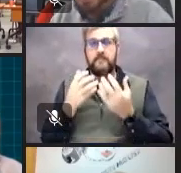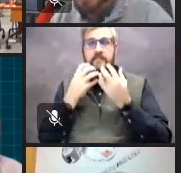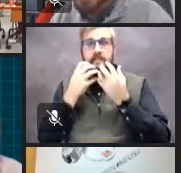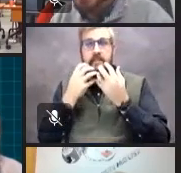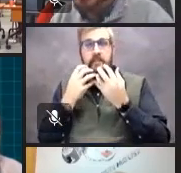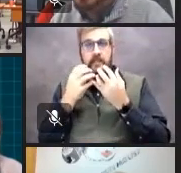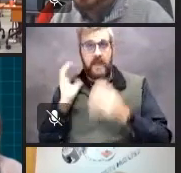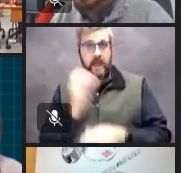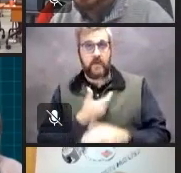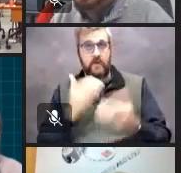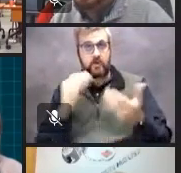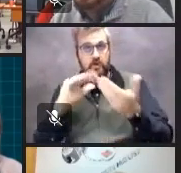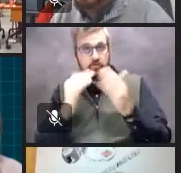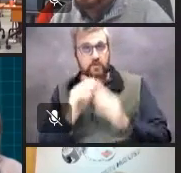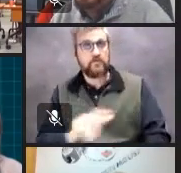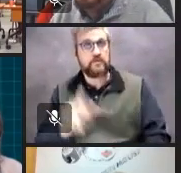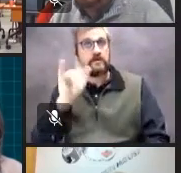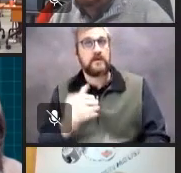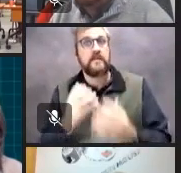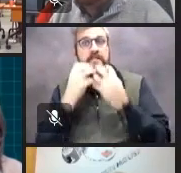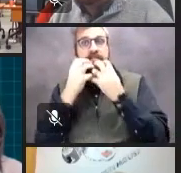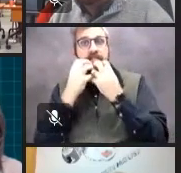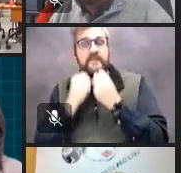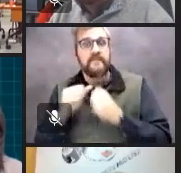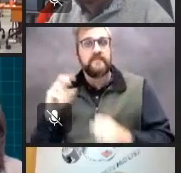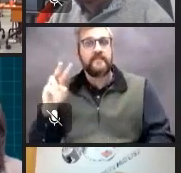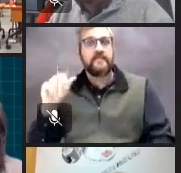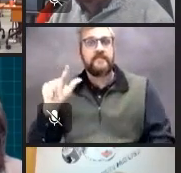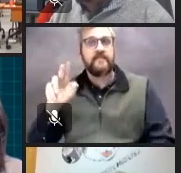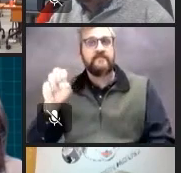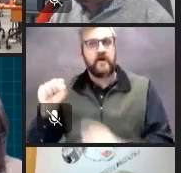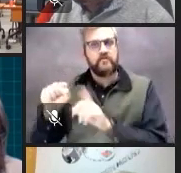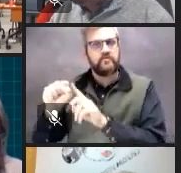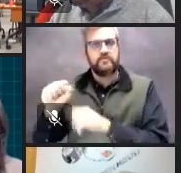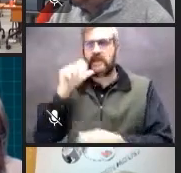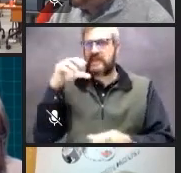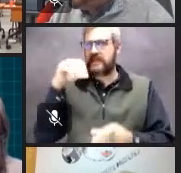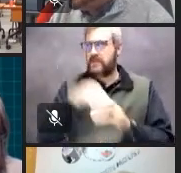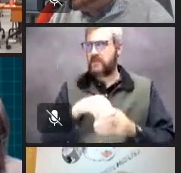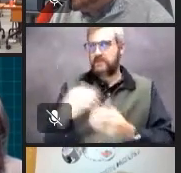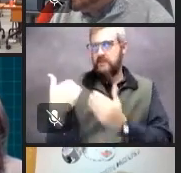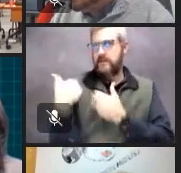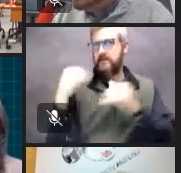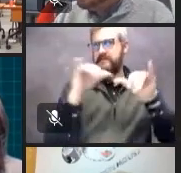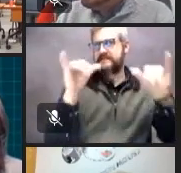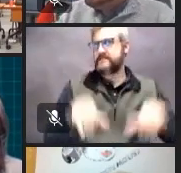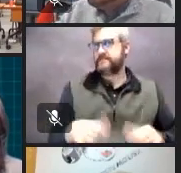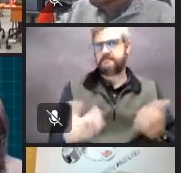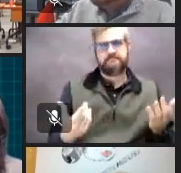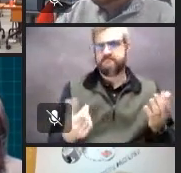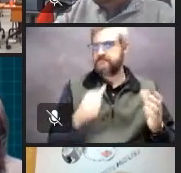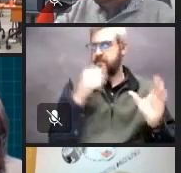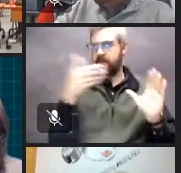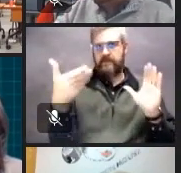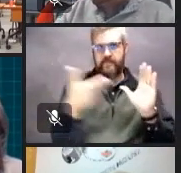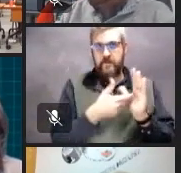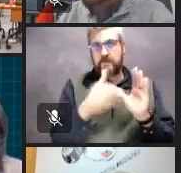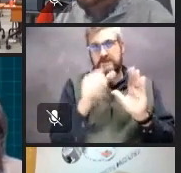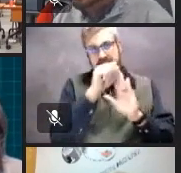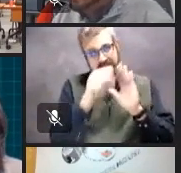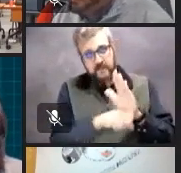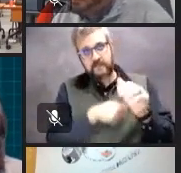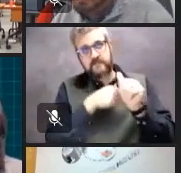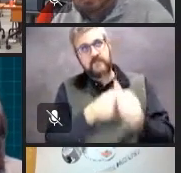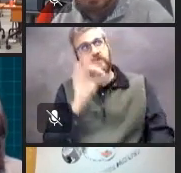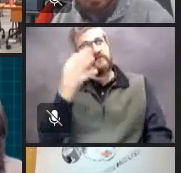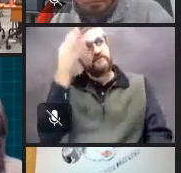our communities in Kentucky aren't reflected in the accountability system that we have in the state. It's sort of federally driven and state driven, but